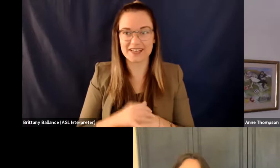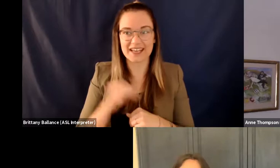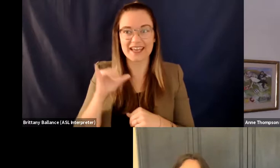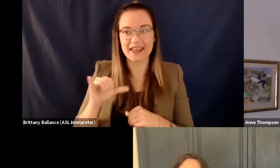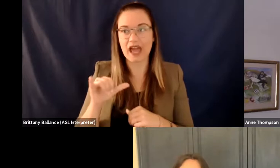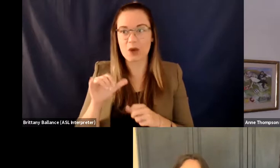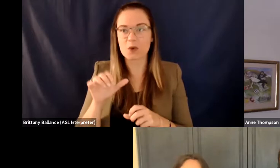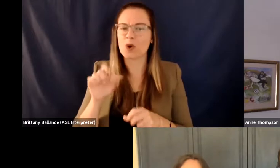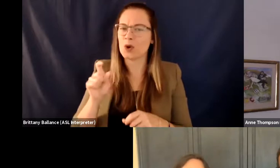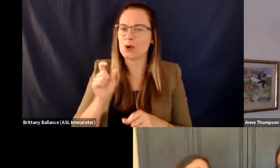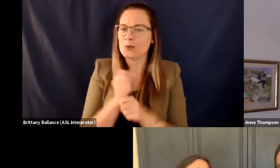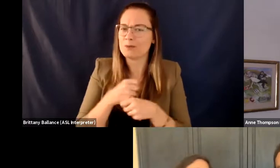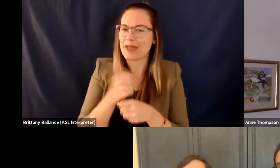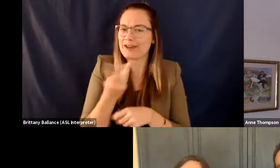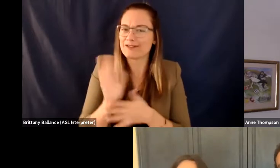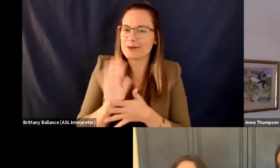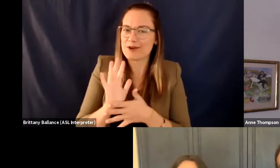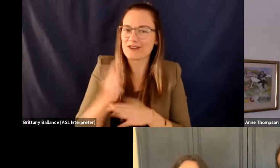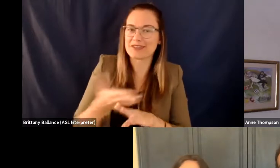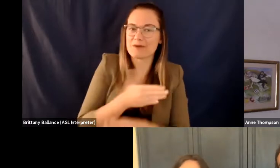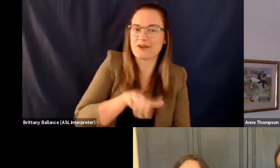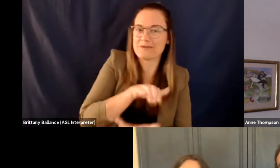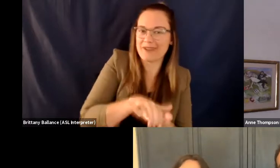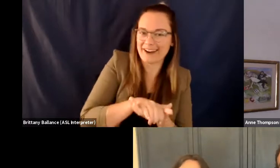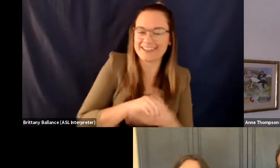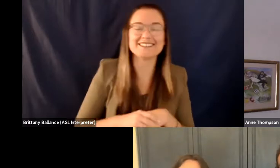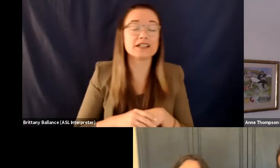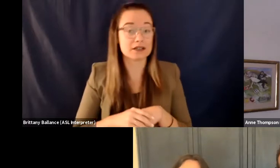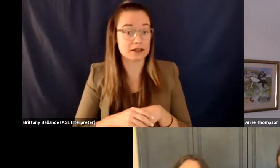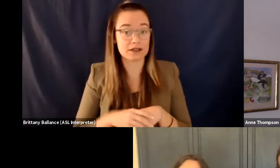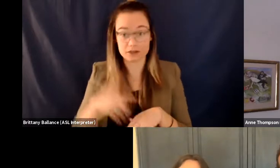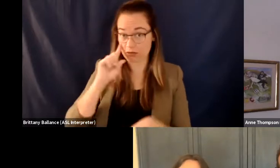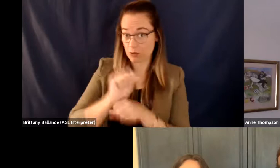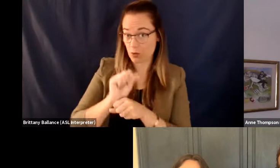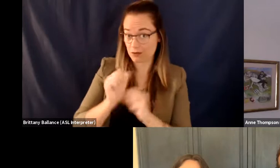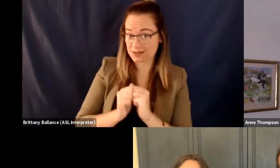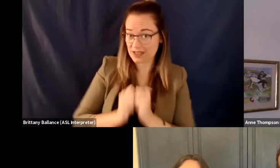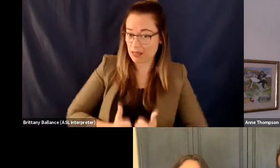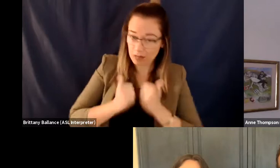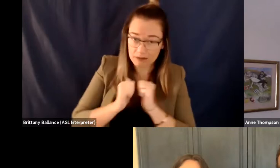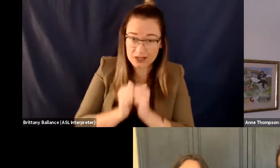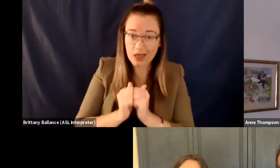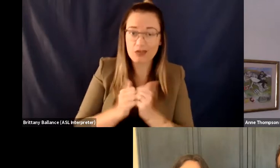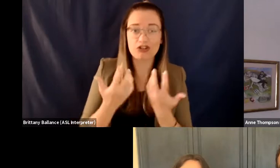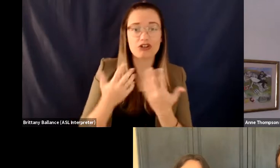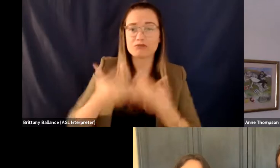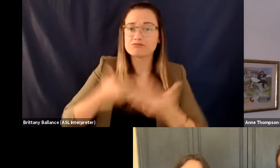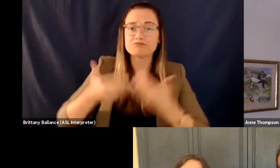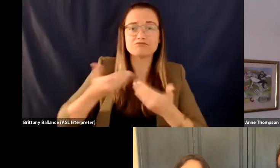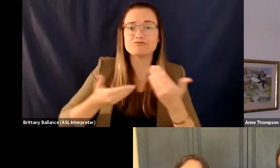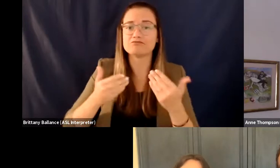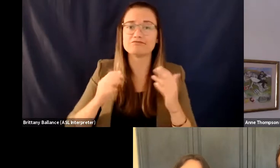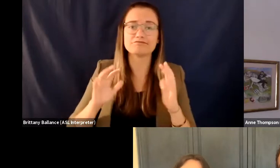of movies before we could get married. Yeah. So you find working together and living together and all of that, yeah, you